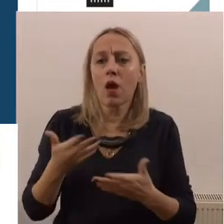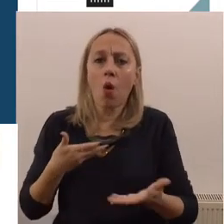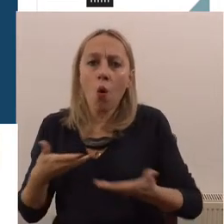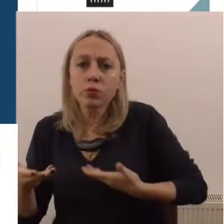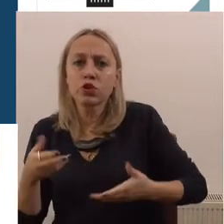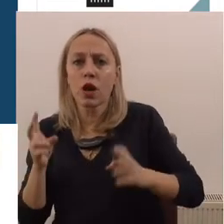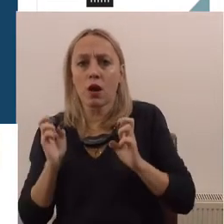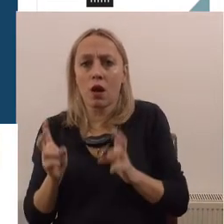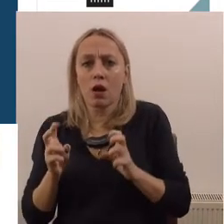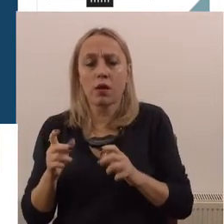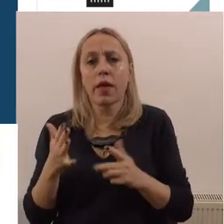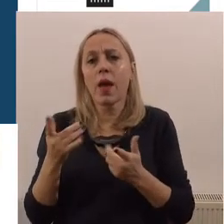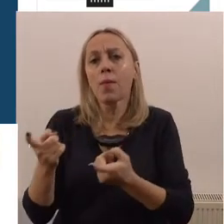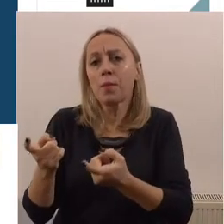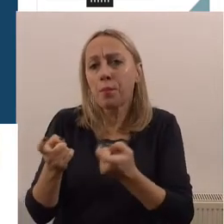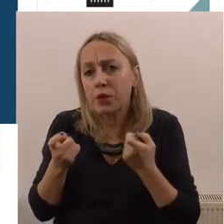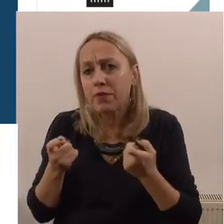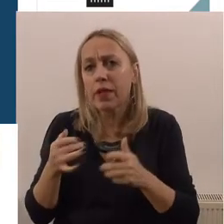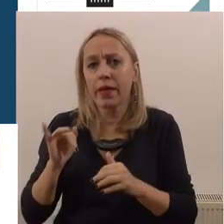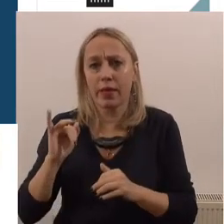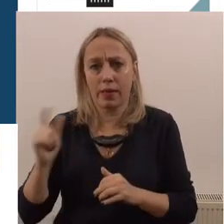would